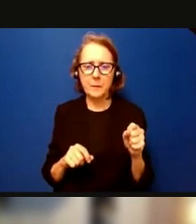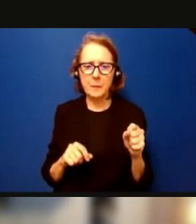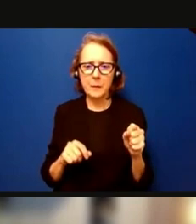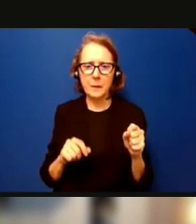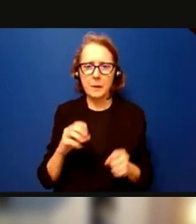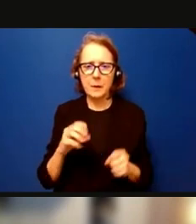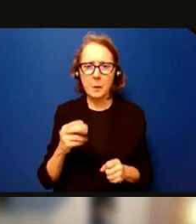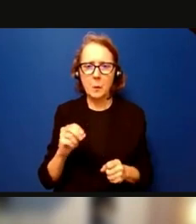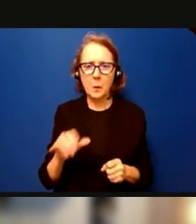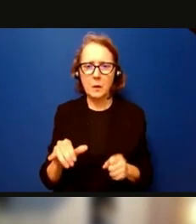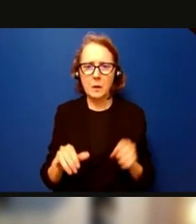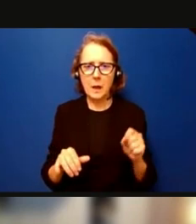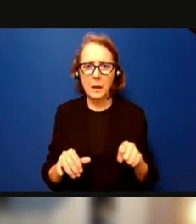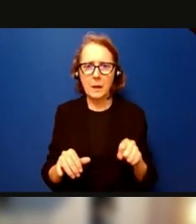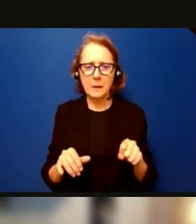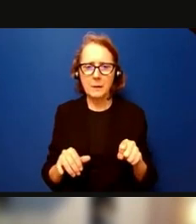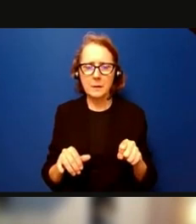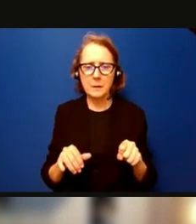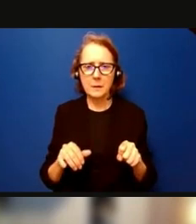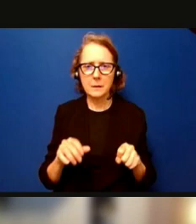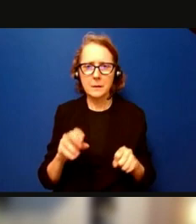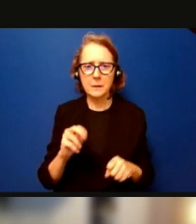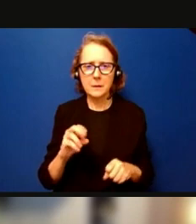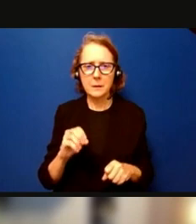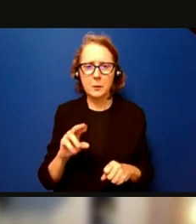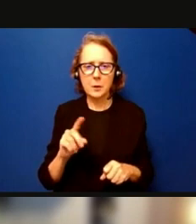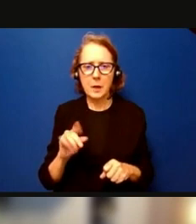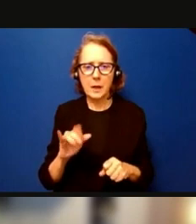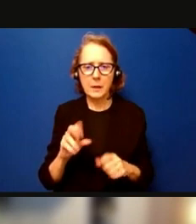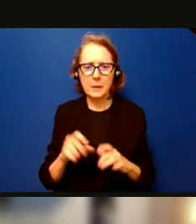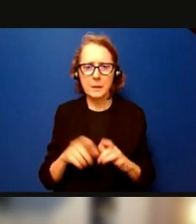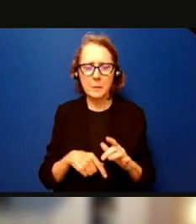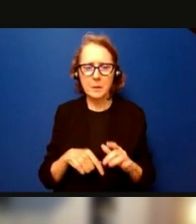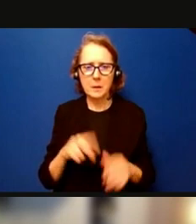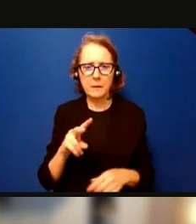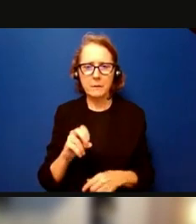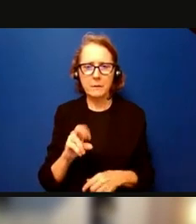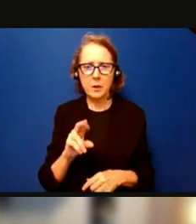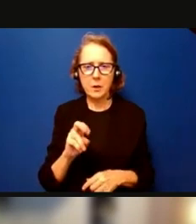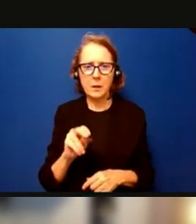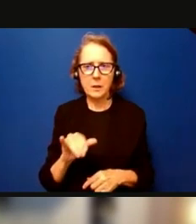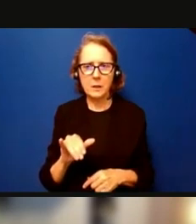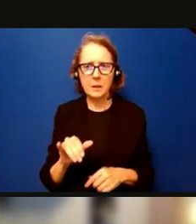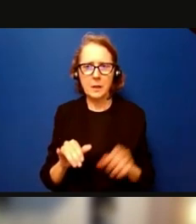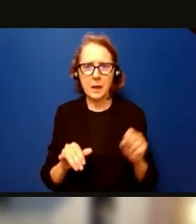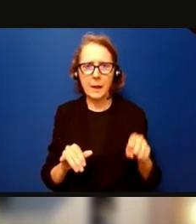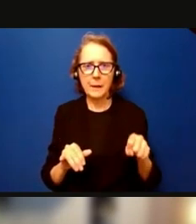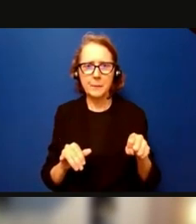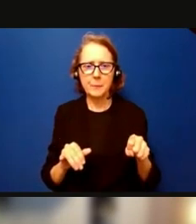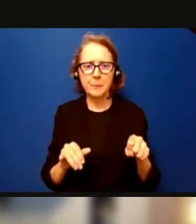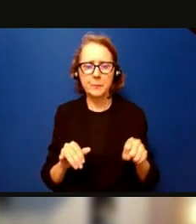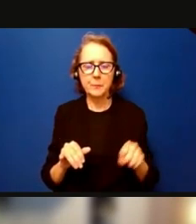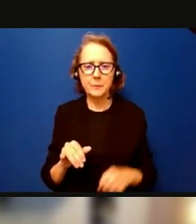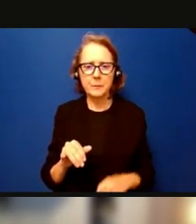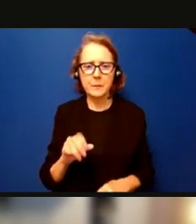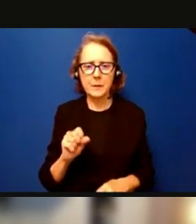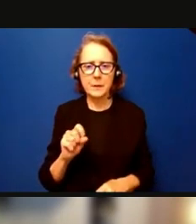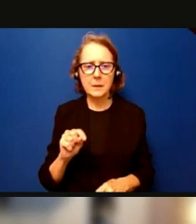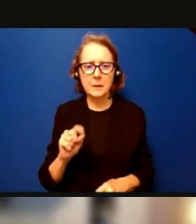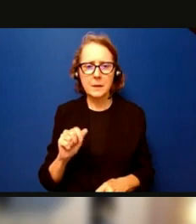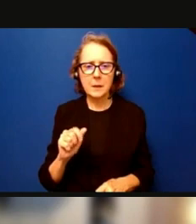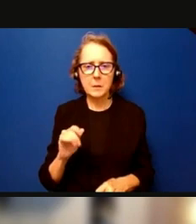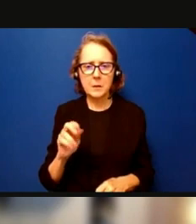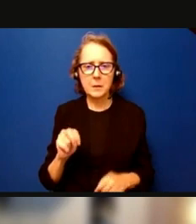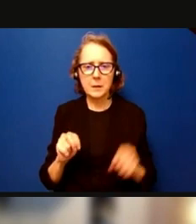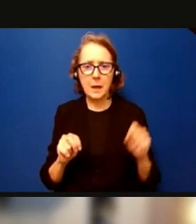Hoy. Aye. Councilor Nordyke absent. Councilor Varney? Aye. Councilor Stapleton?